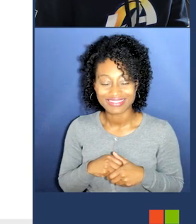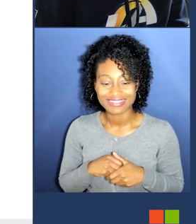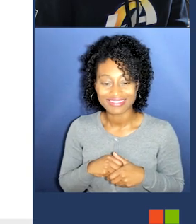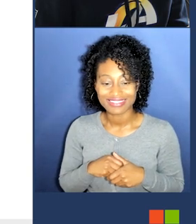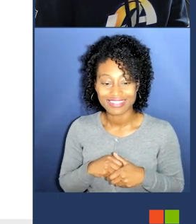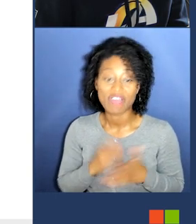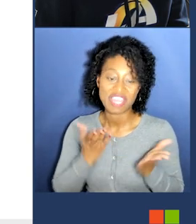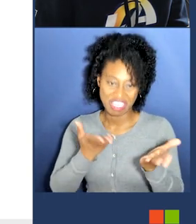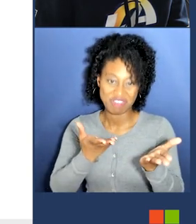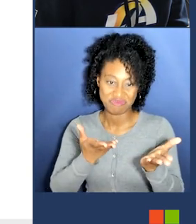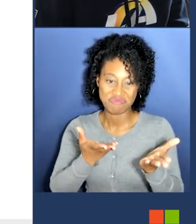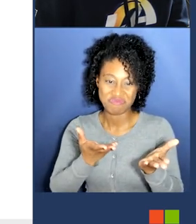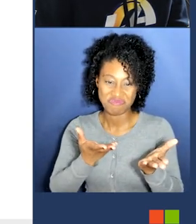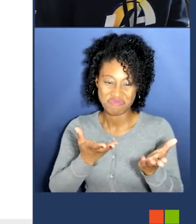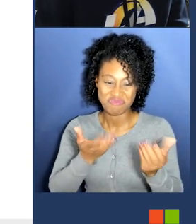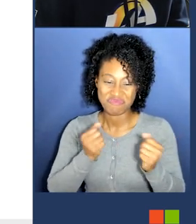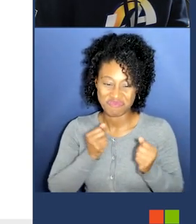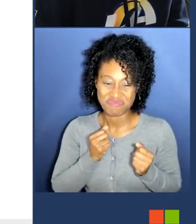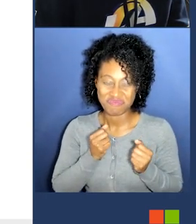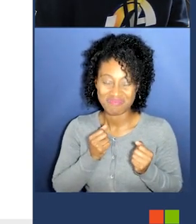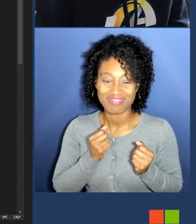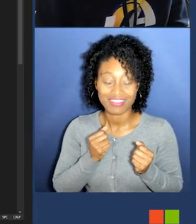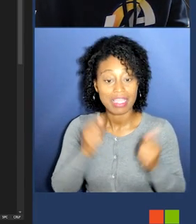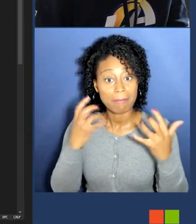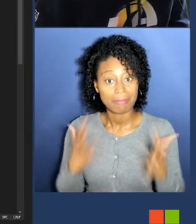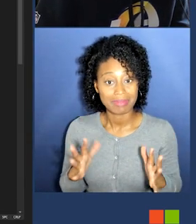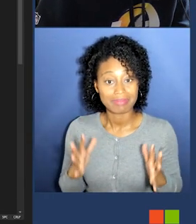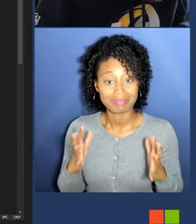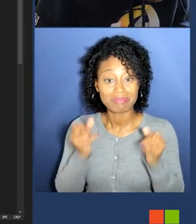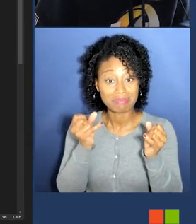So this is here the player finished match event.